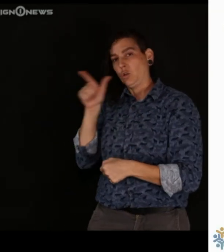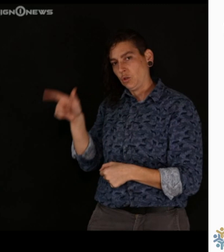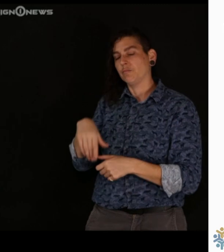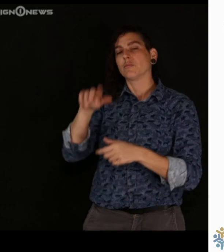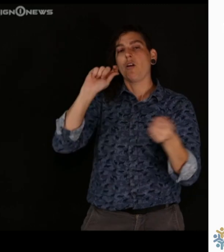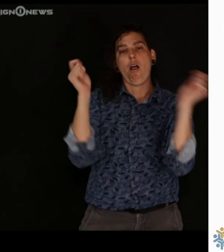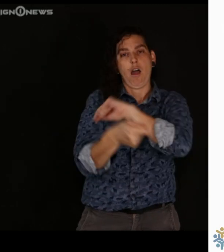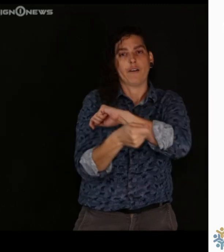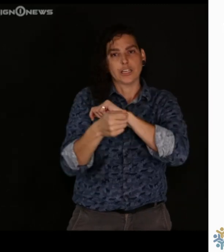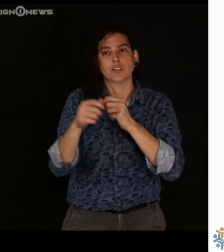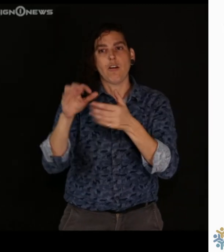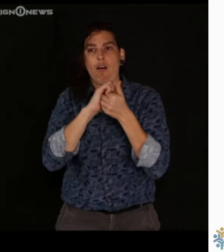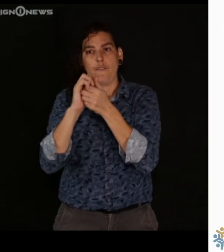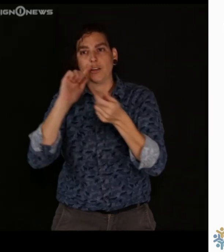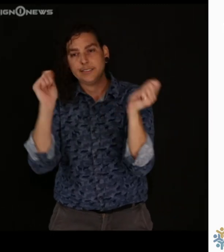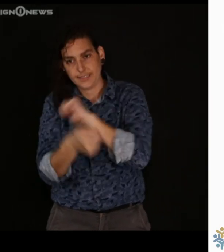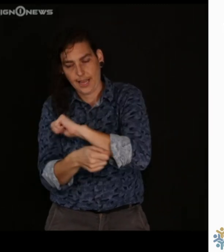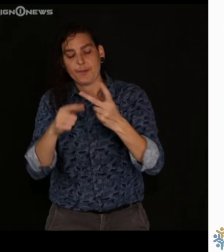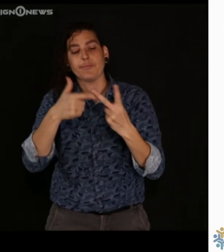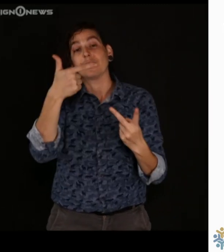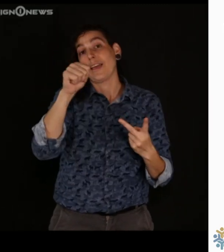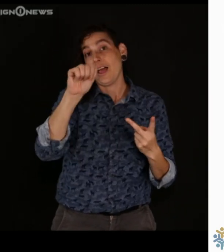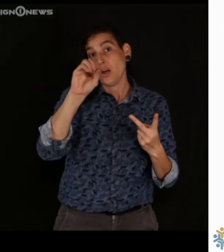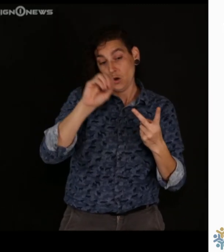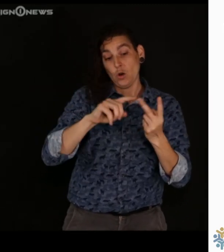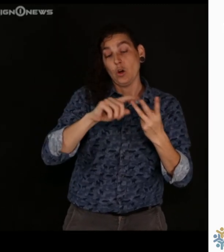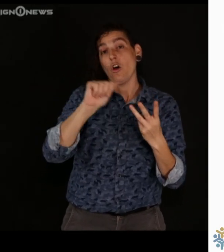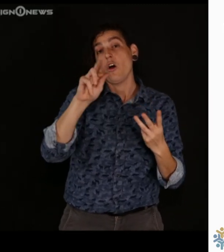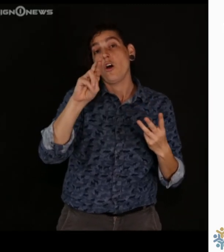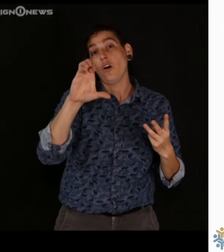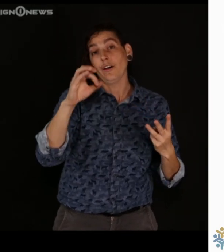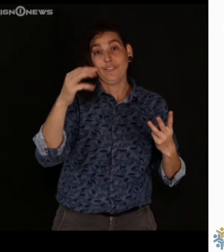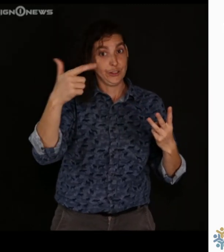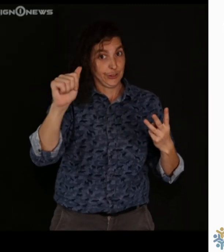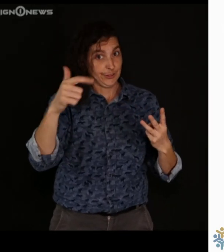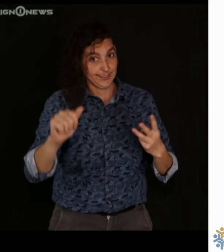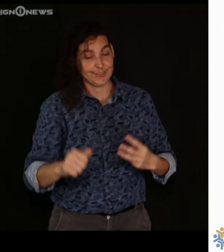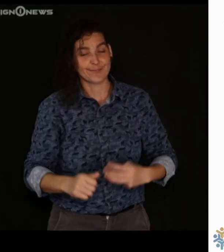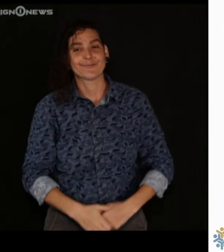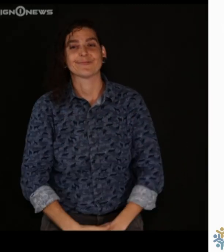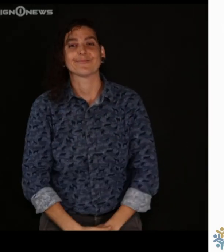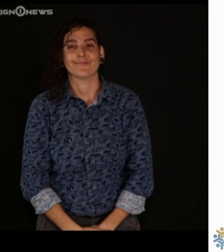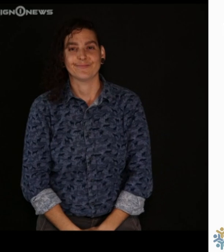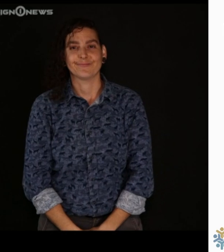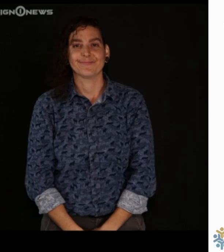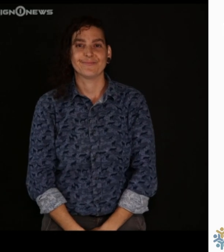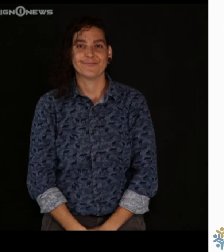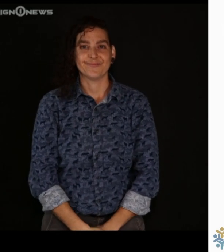Change with support from Sangha Unity Network, the Georgia Advocacy Office, and the ARC Georgia.